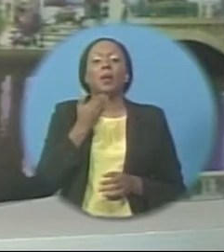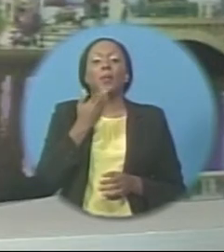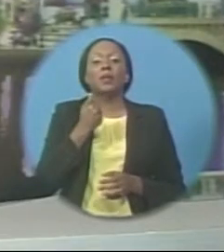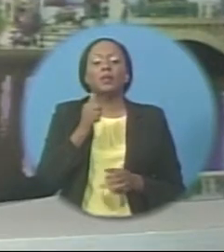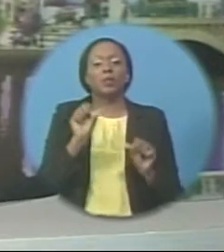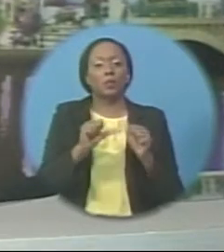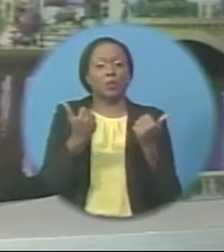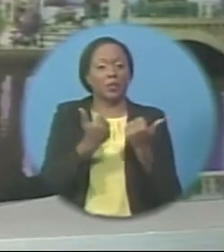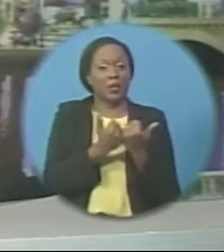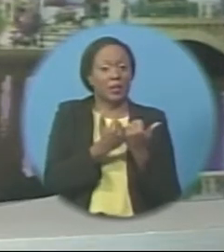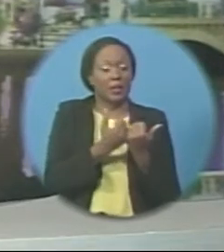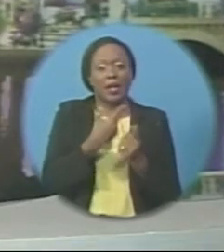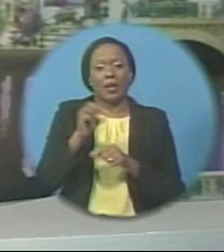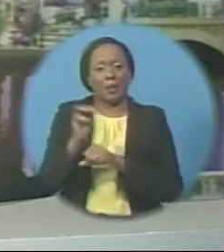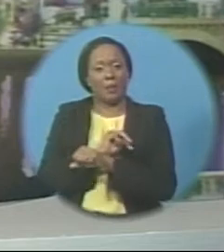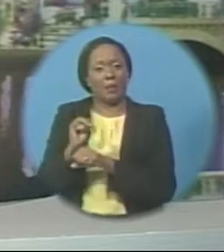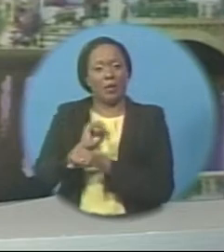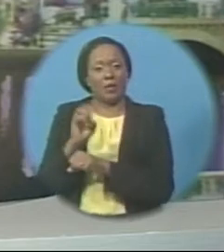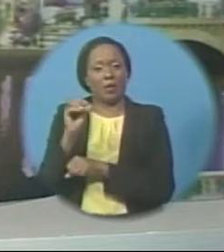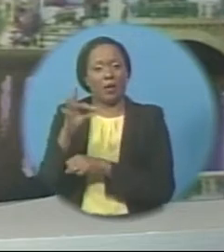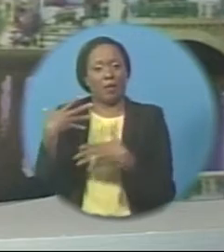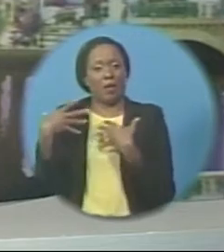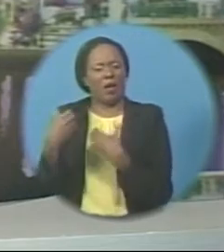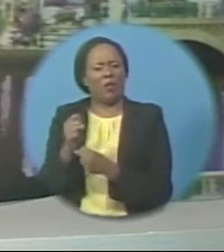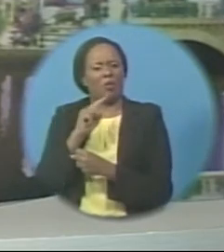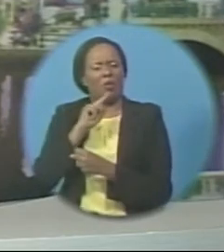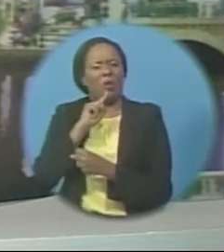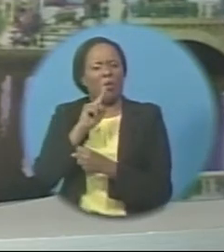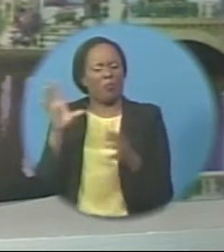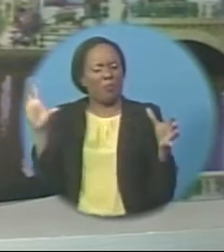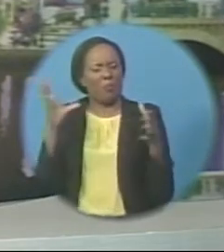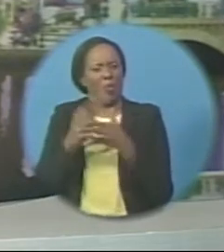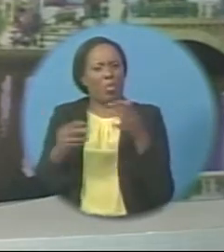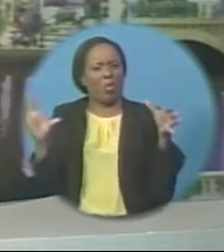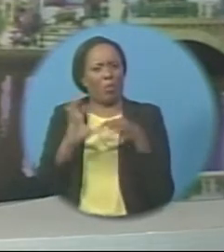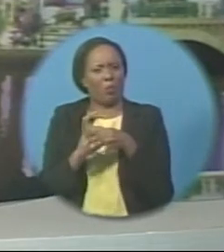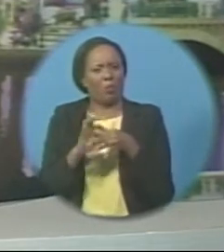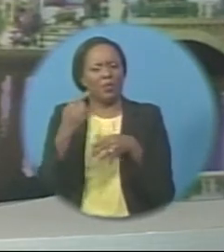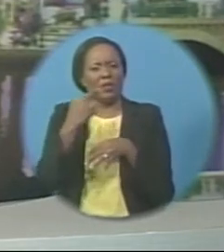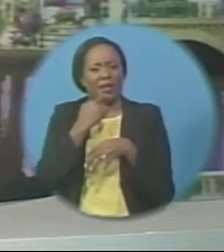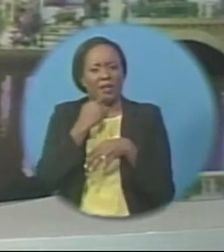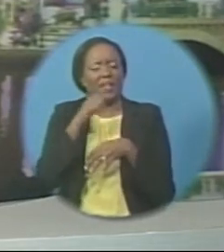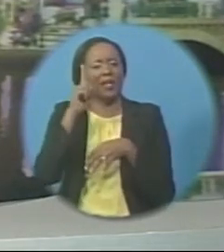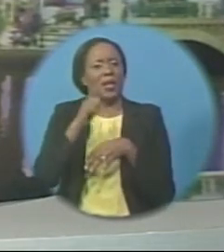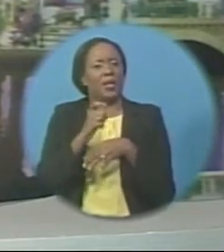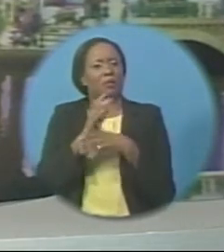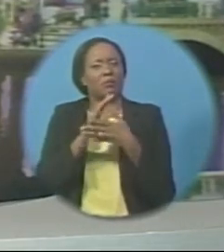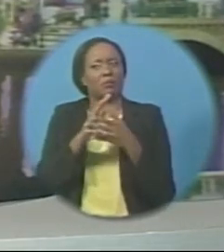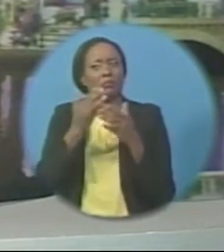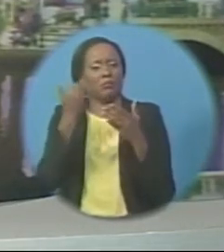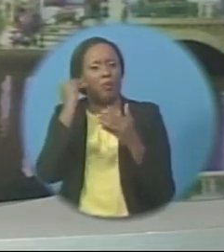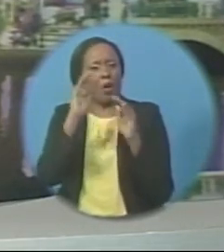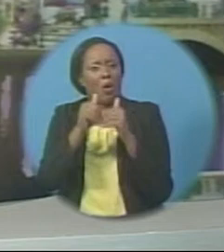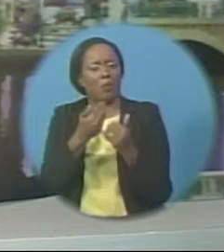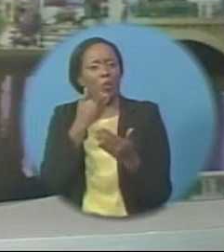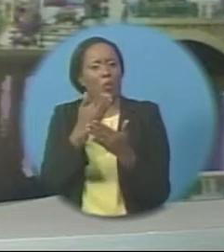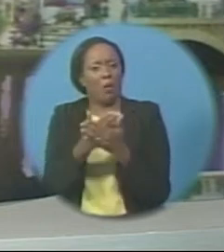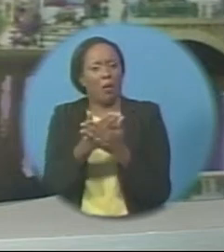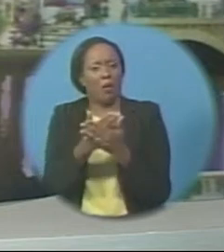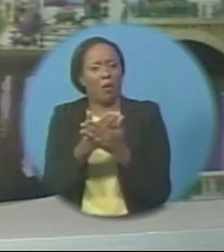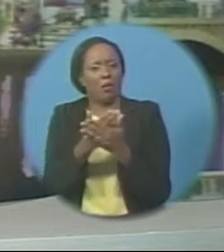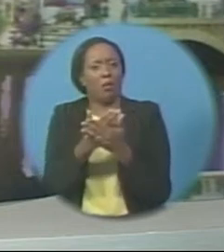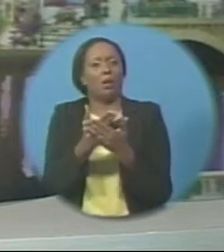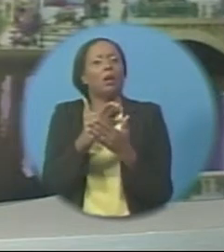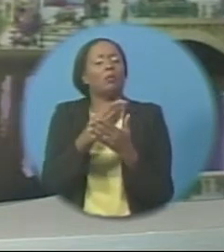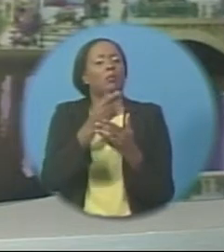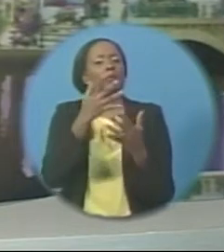Diabetes Association and the Ministry of Health are stressing that wellness and not treatment should be the focus for Barbadians hoping to defeat